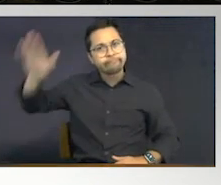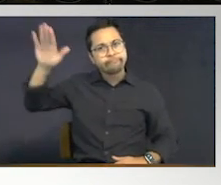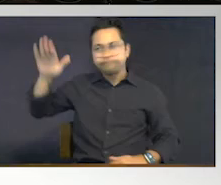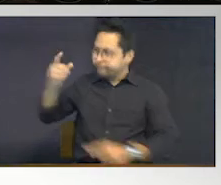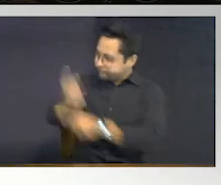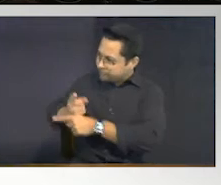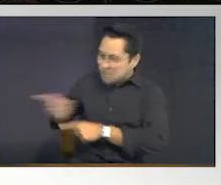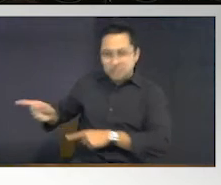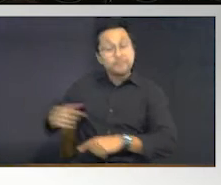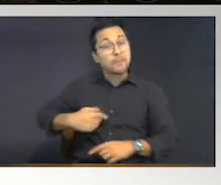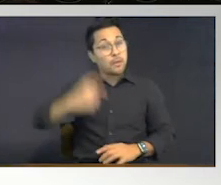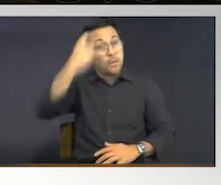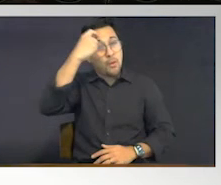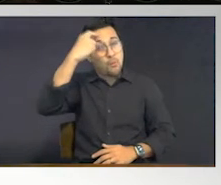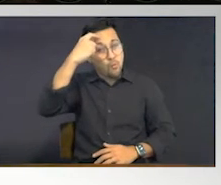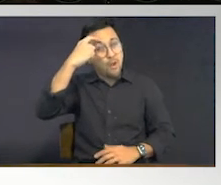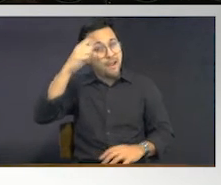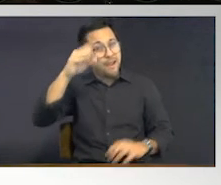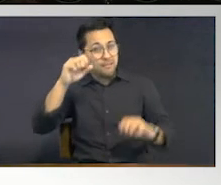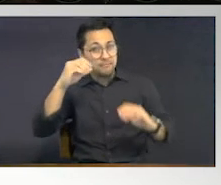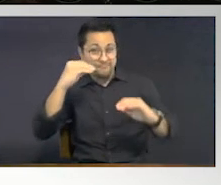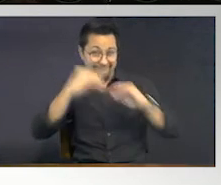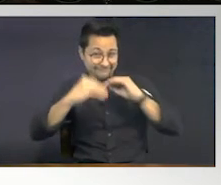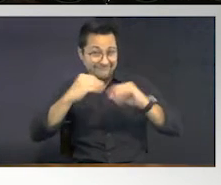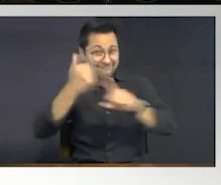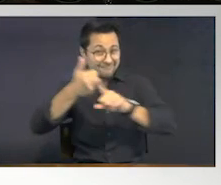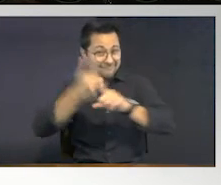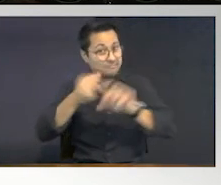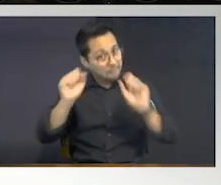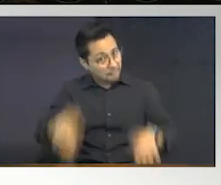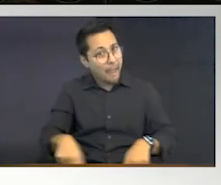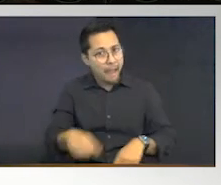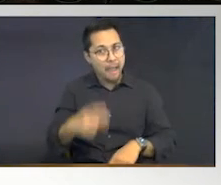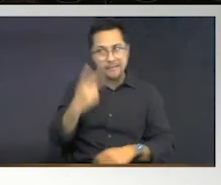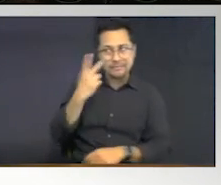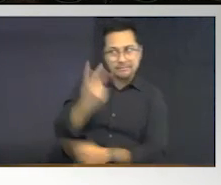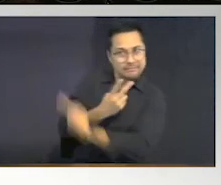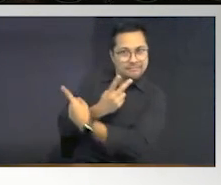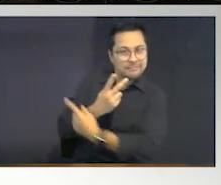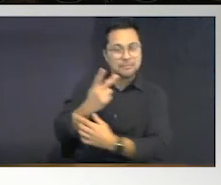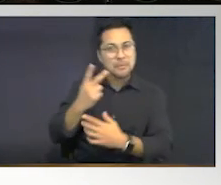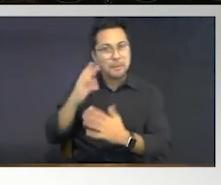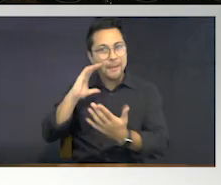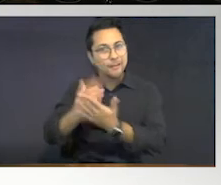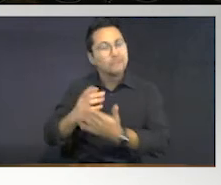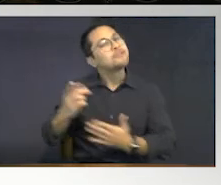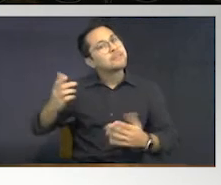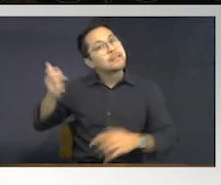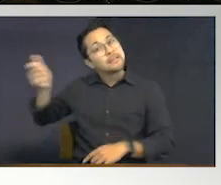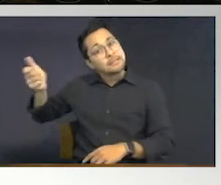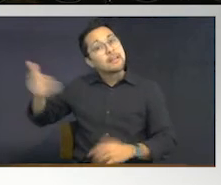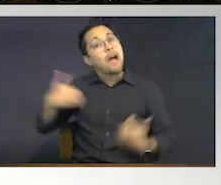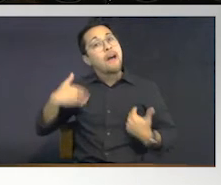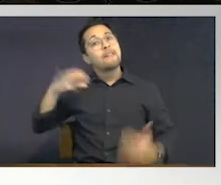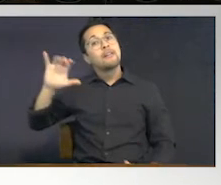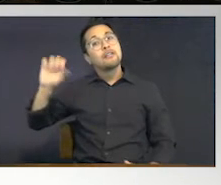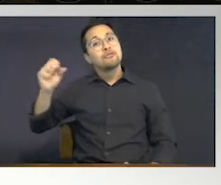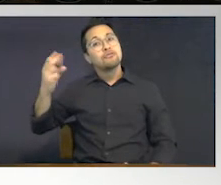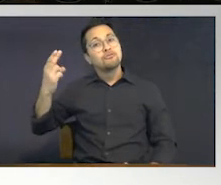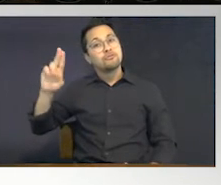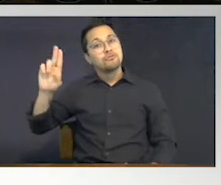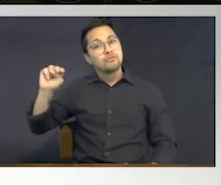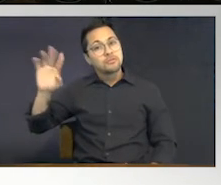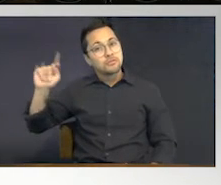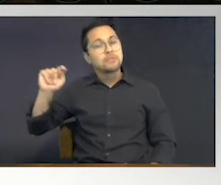the brain can repair itself, as you can see from these pictures. He has a shunt that is internal,